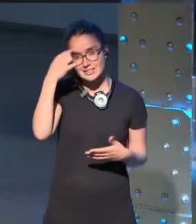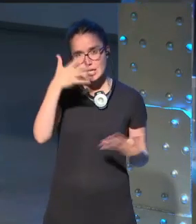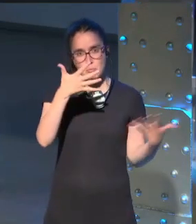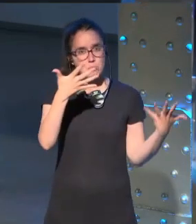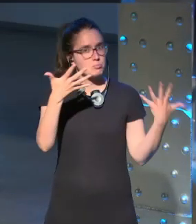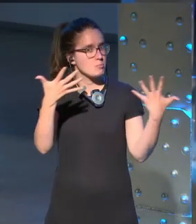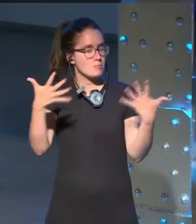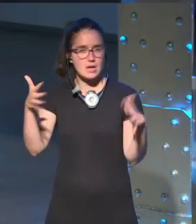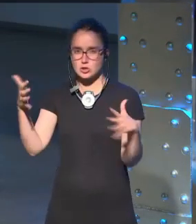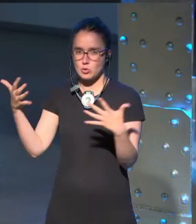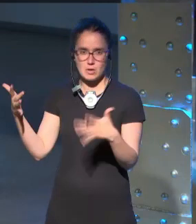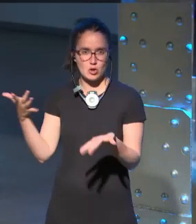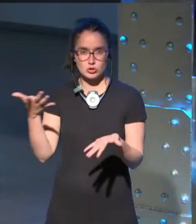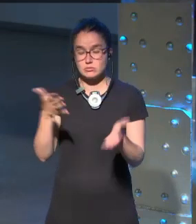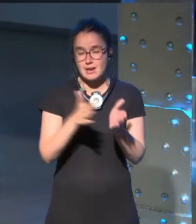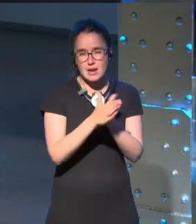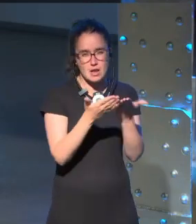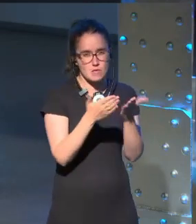And